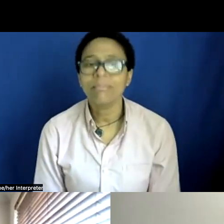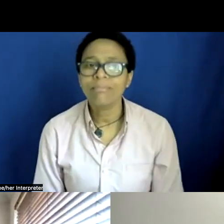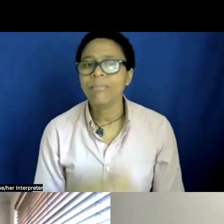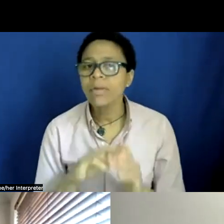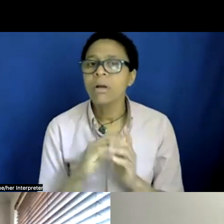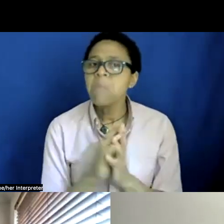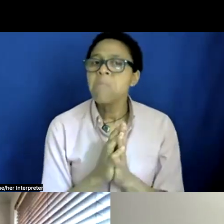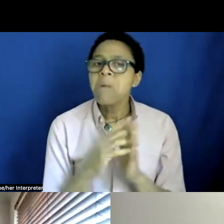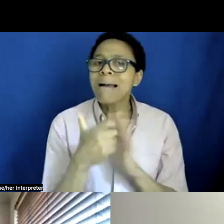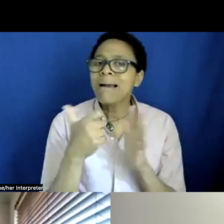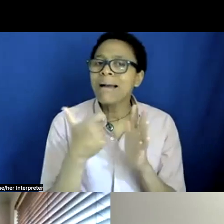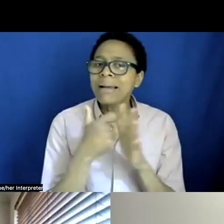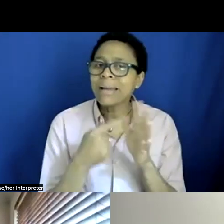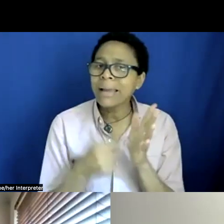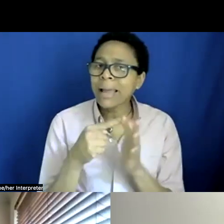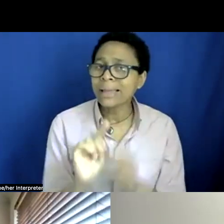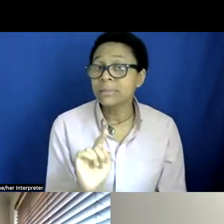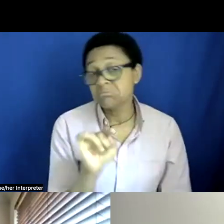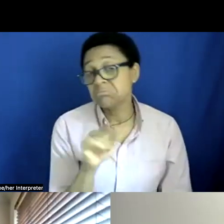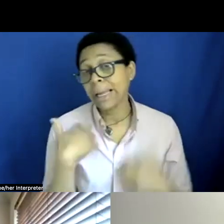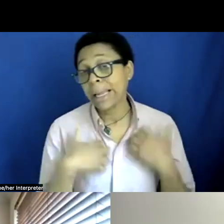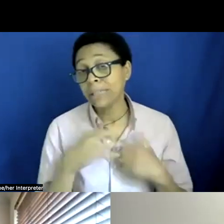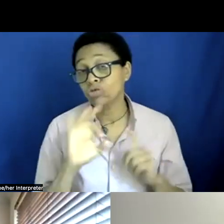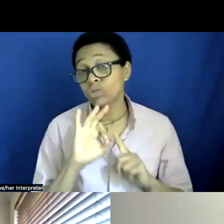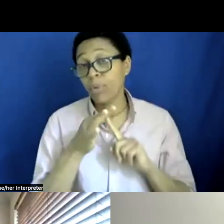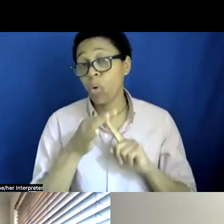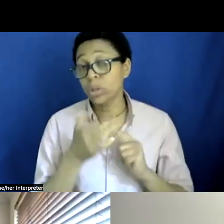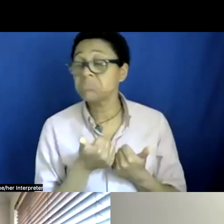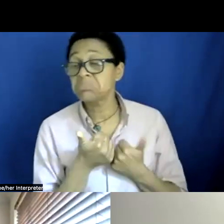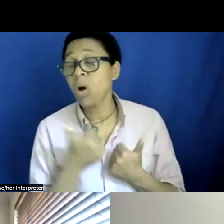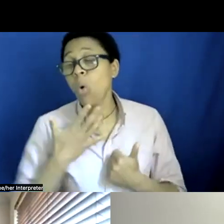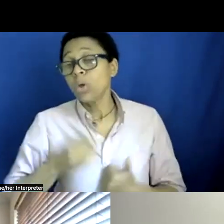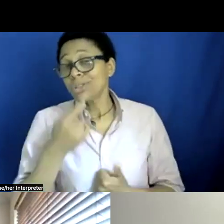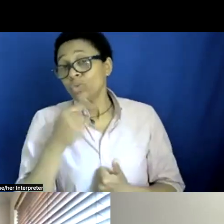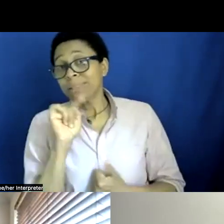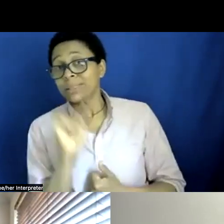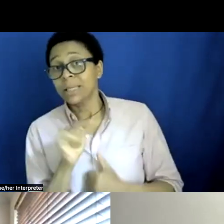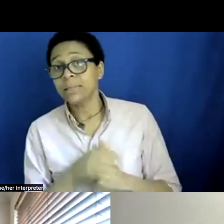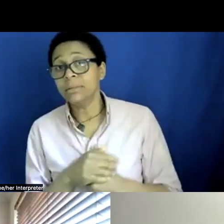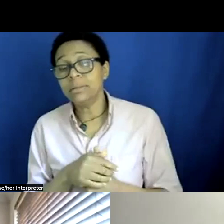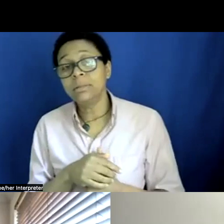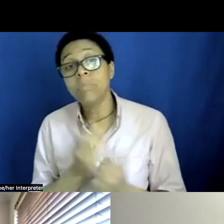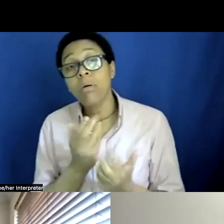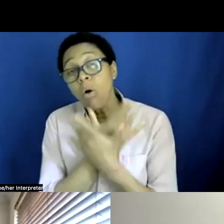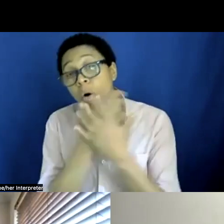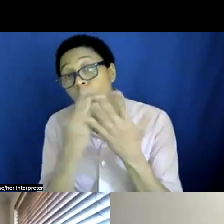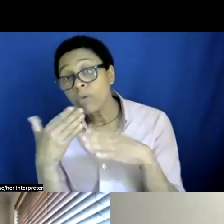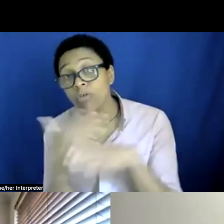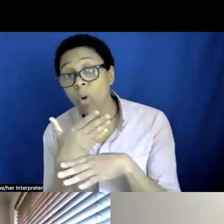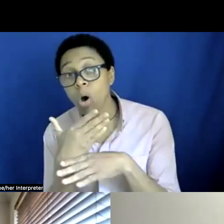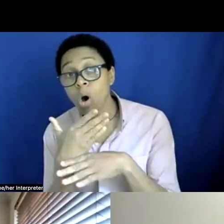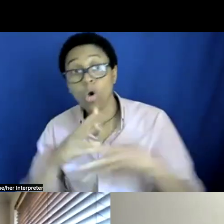point, Michelle, and actually something I was just going to touch on as well, because I think like a lot of work that's made in art therapy